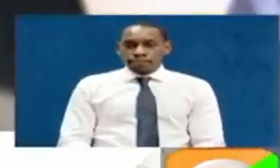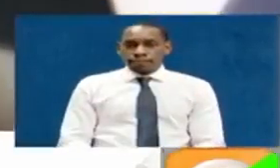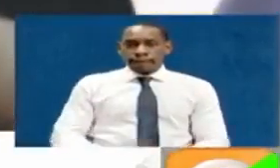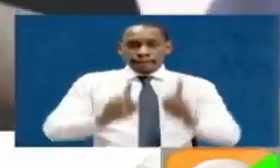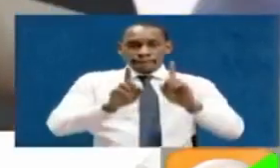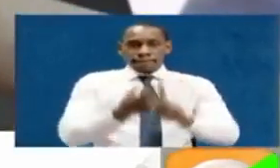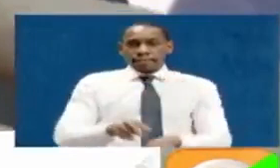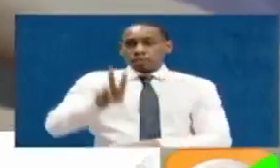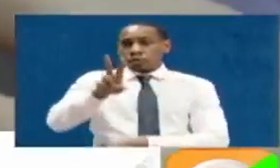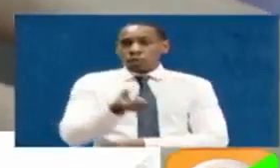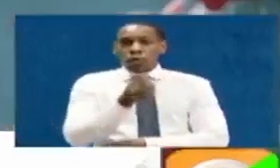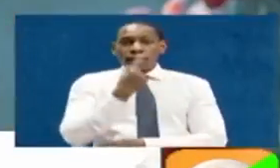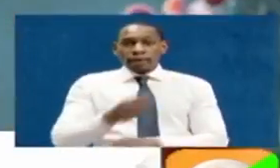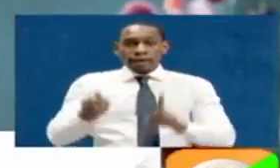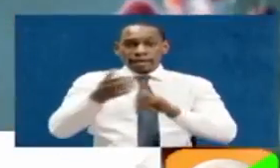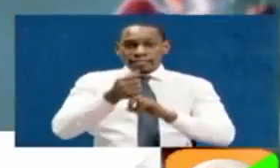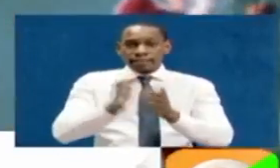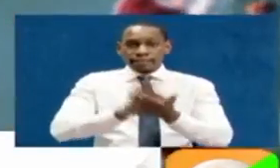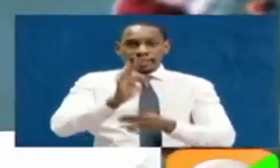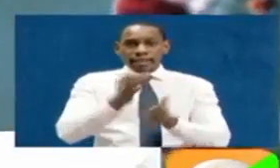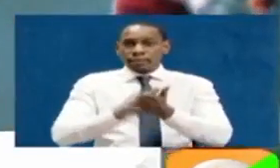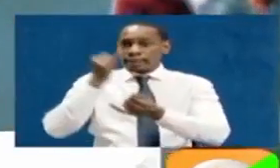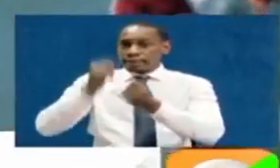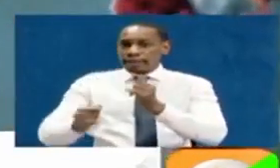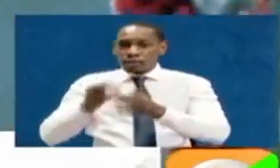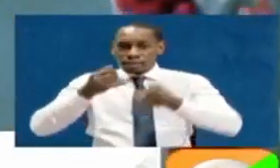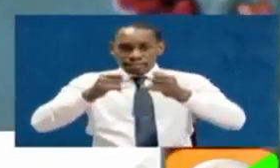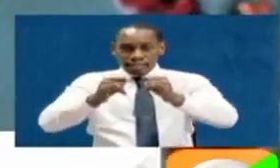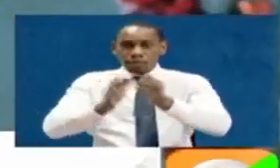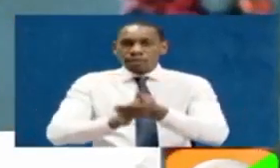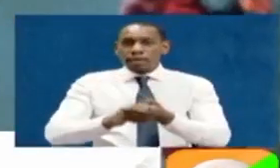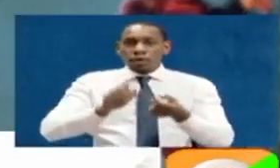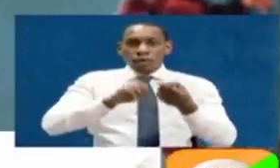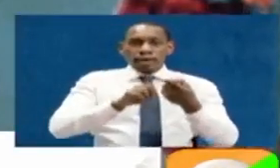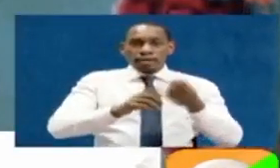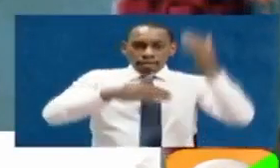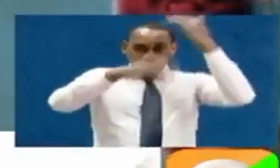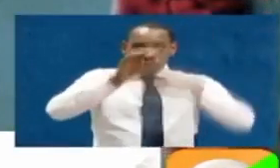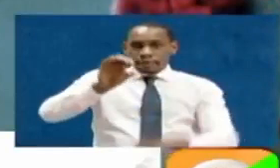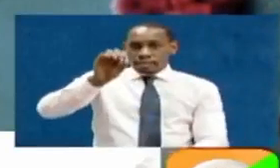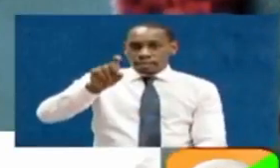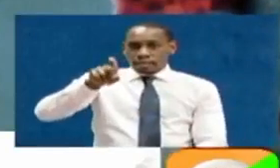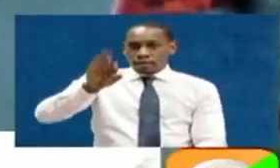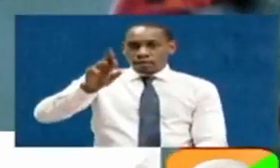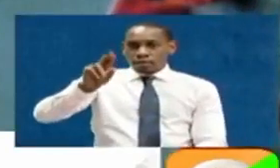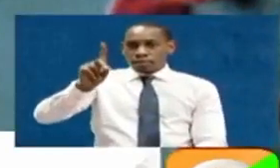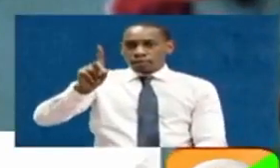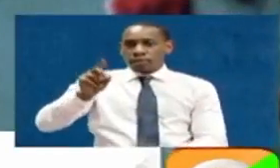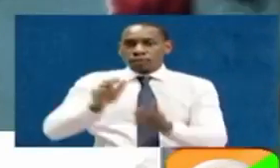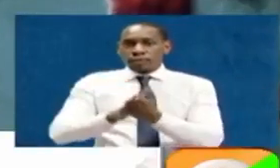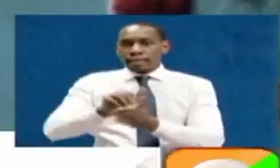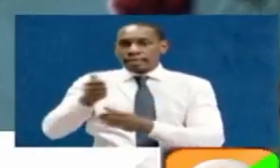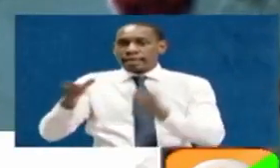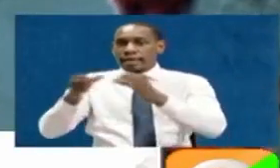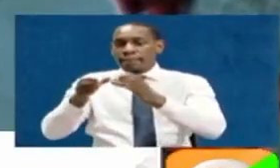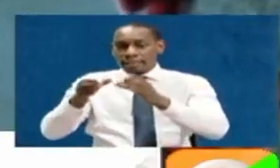The first two candidates to reach the third and final phase of trials, one from the University of Oxford and pharmaceutical